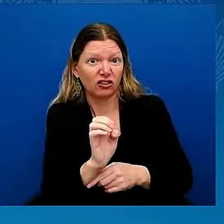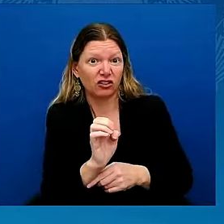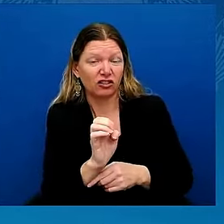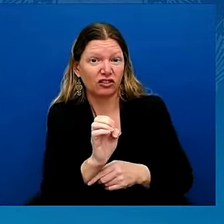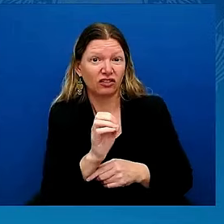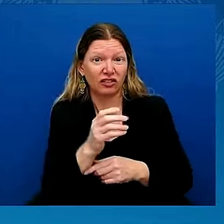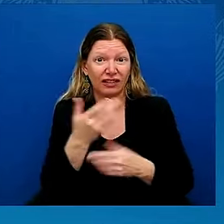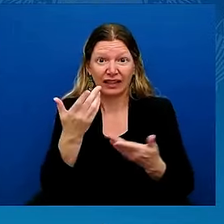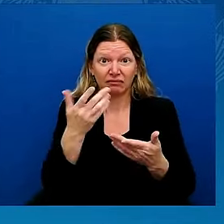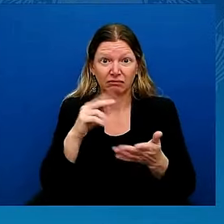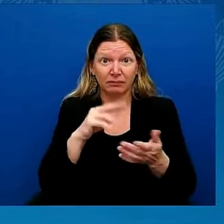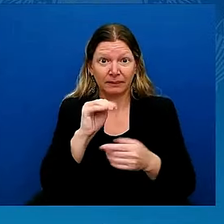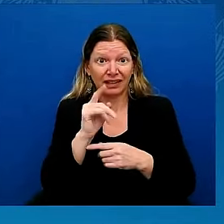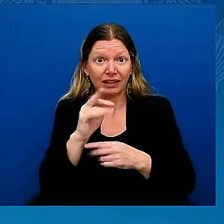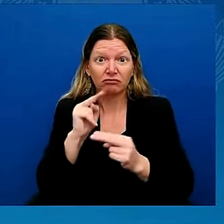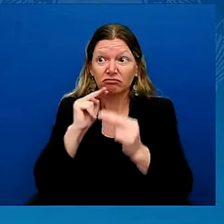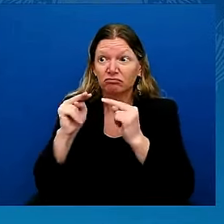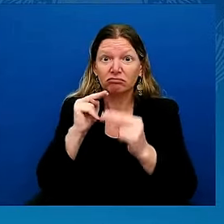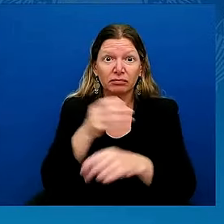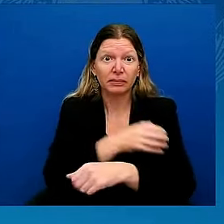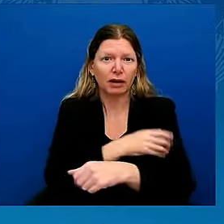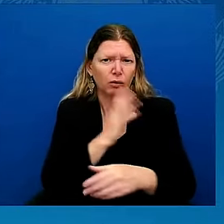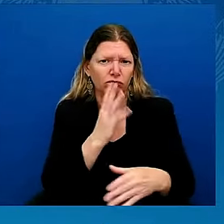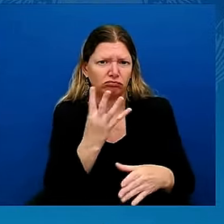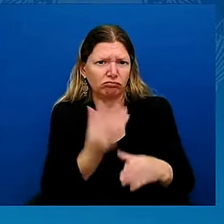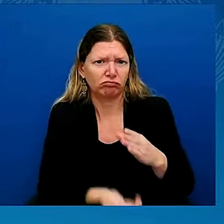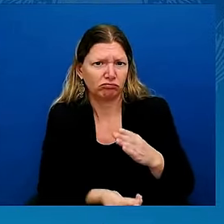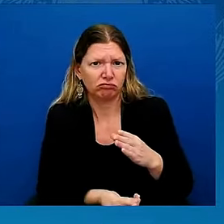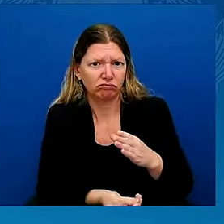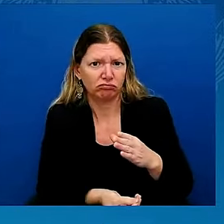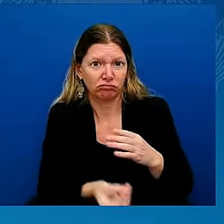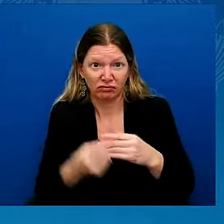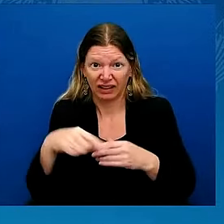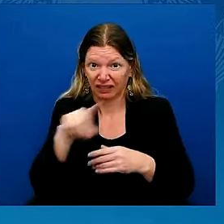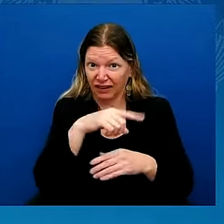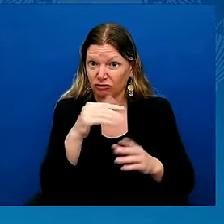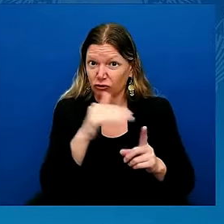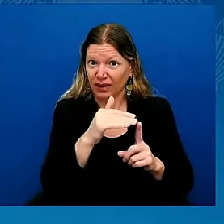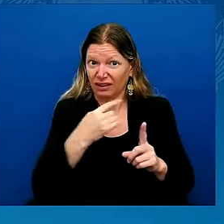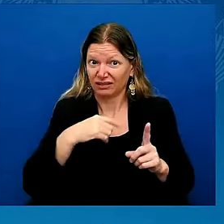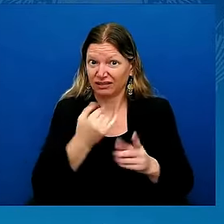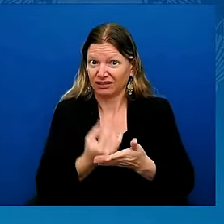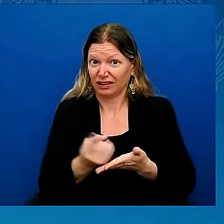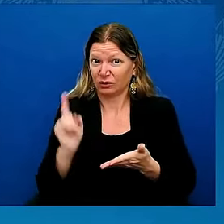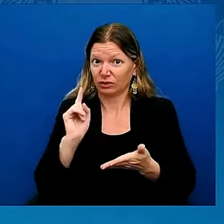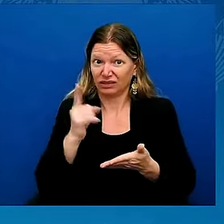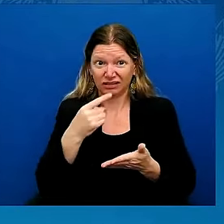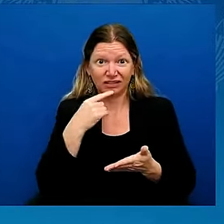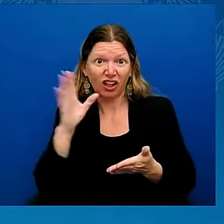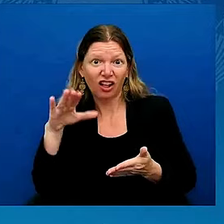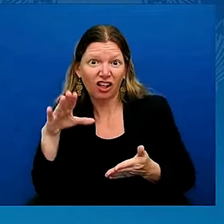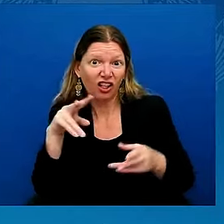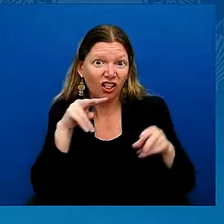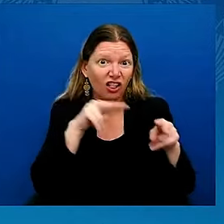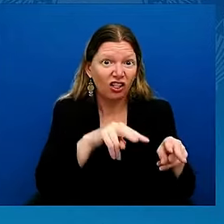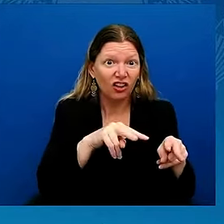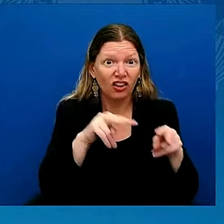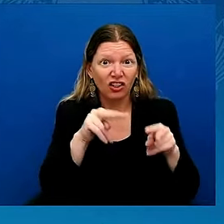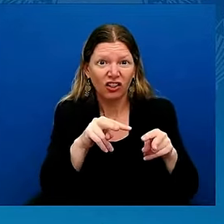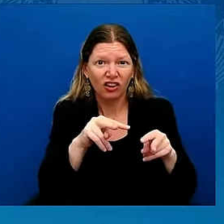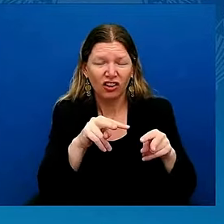right? So why would you want to end Medicare's negotiating power against Big